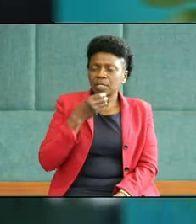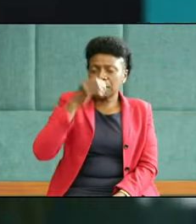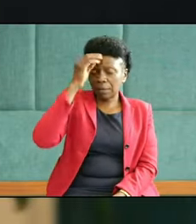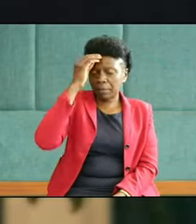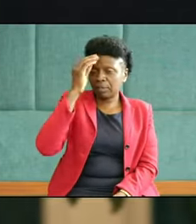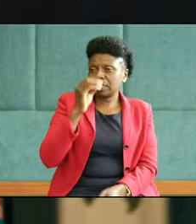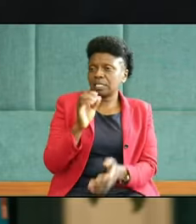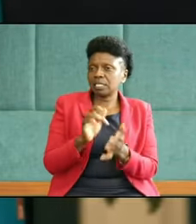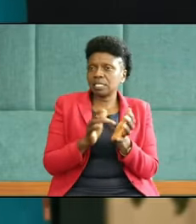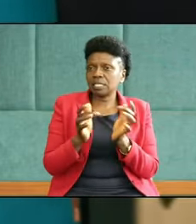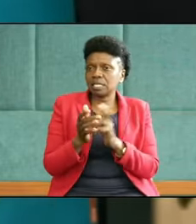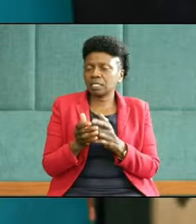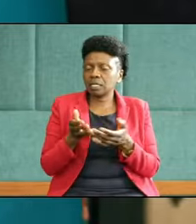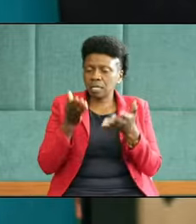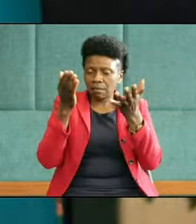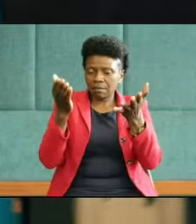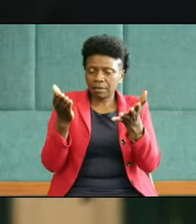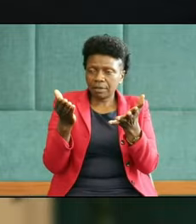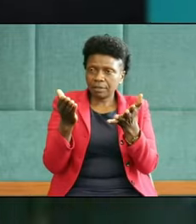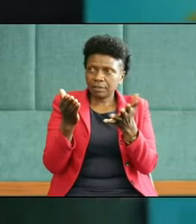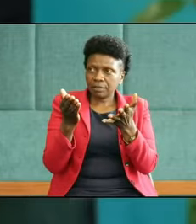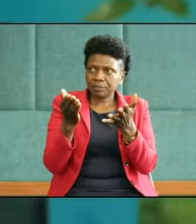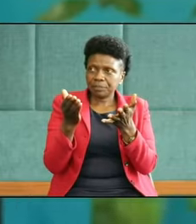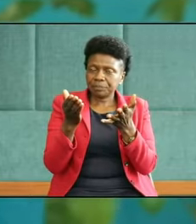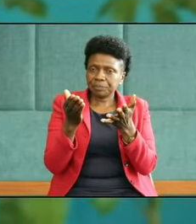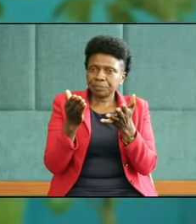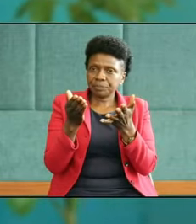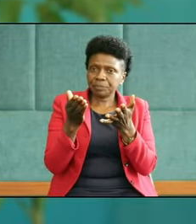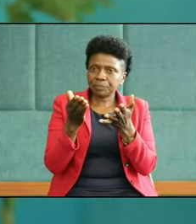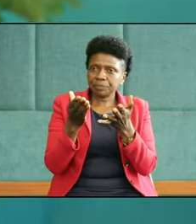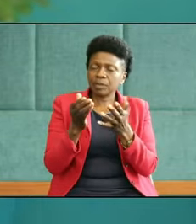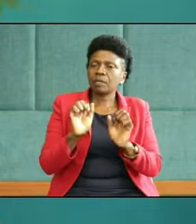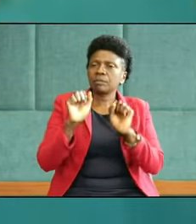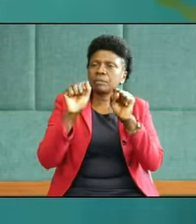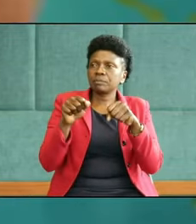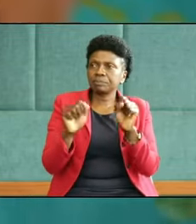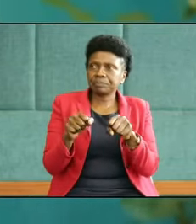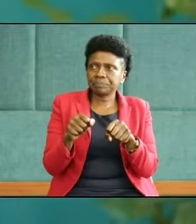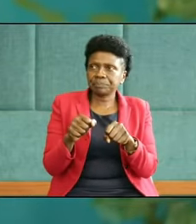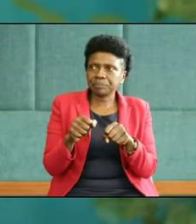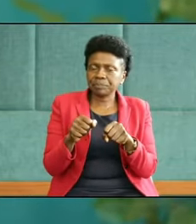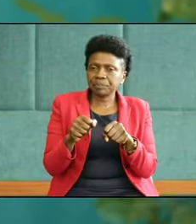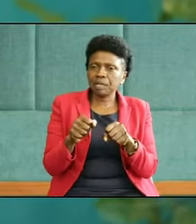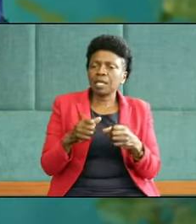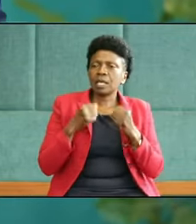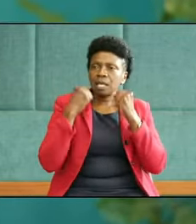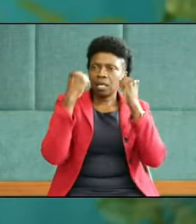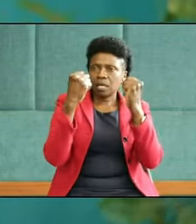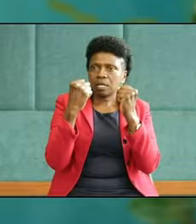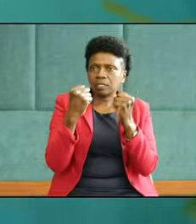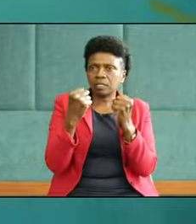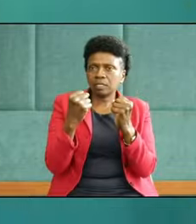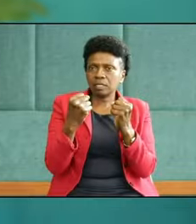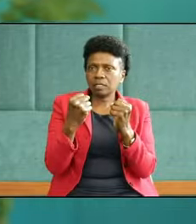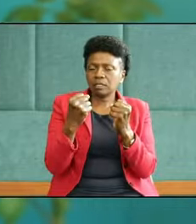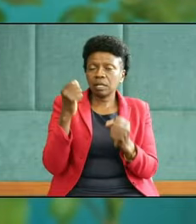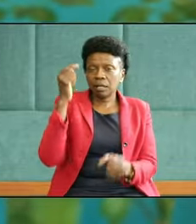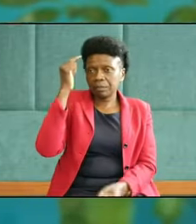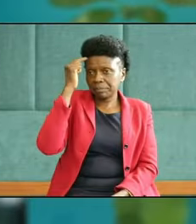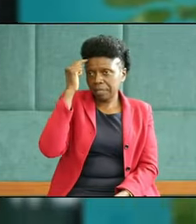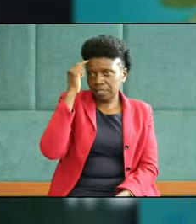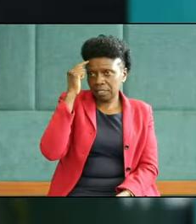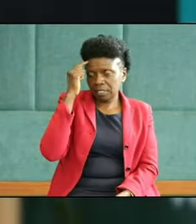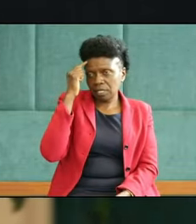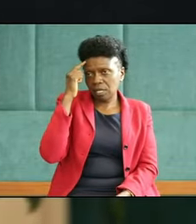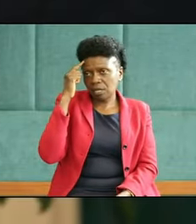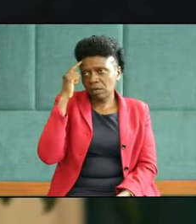his wisdom, he has given me ability. He has given me capabilities. He has given me energy. He has given me brains. He has